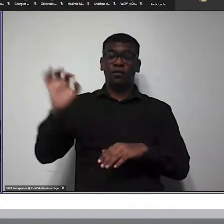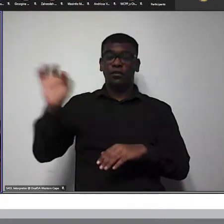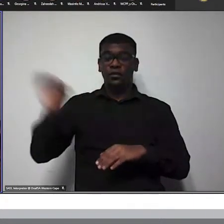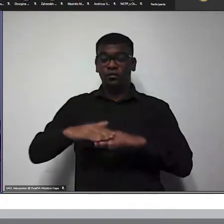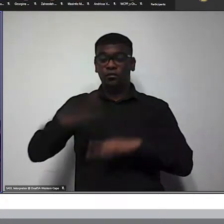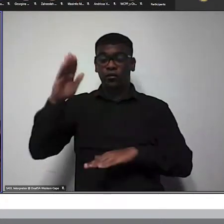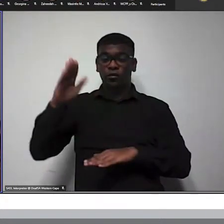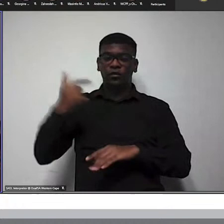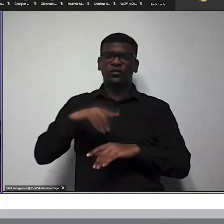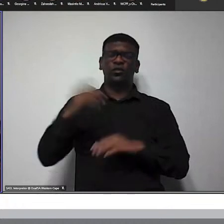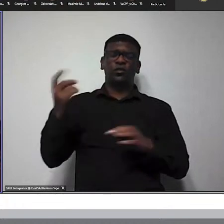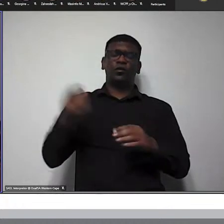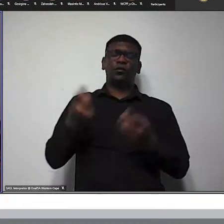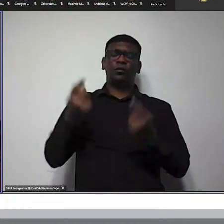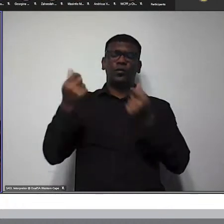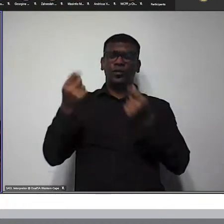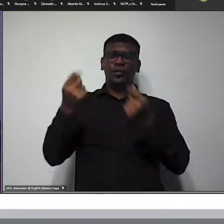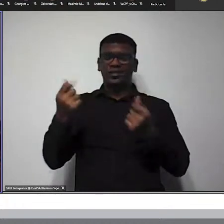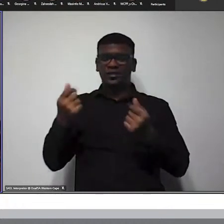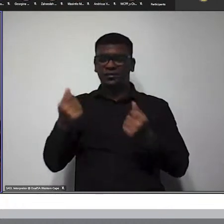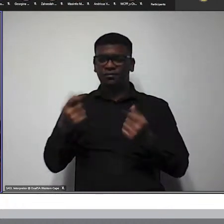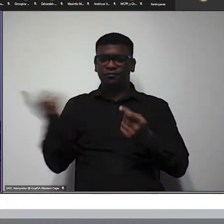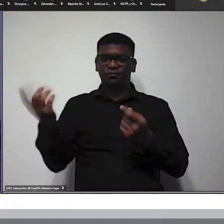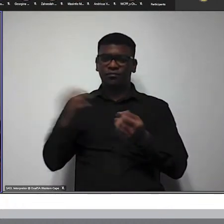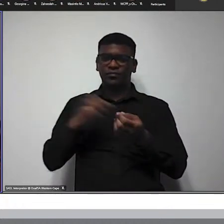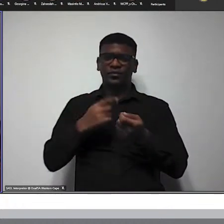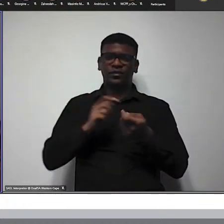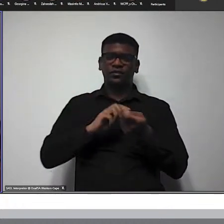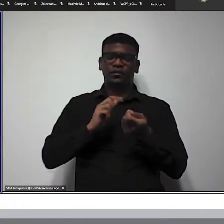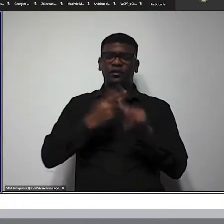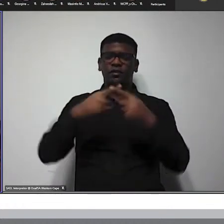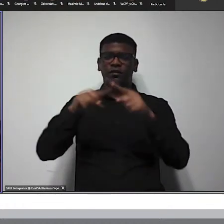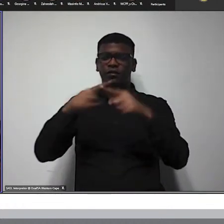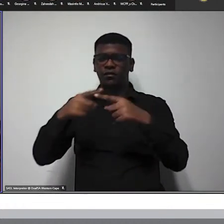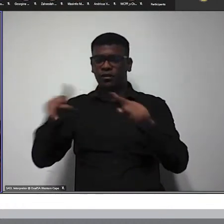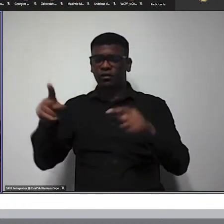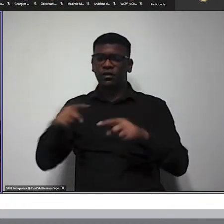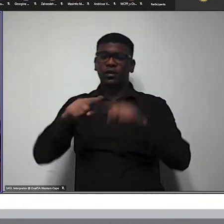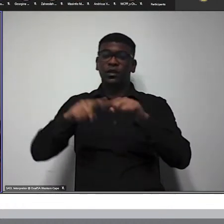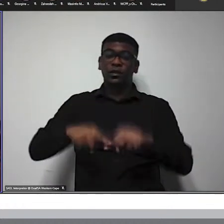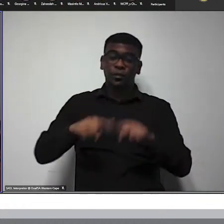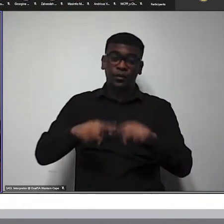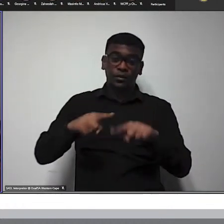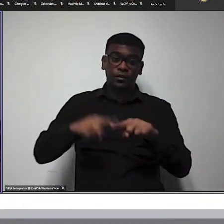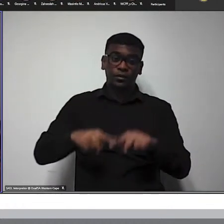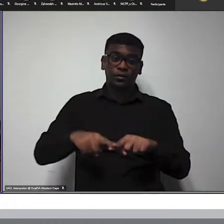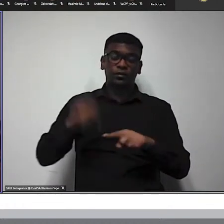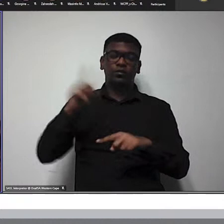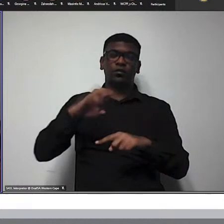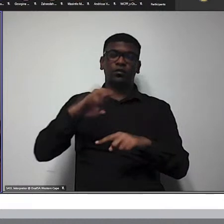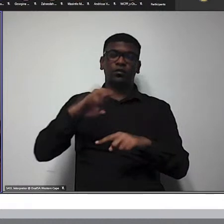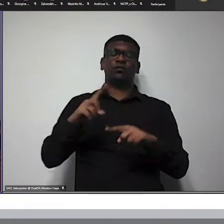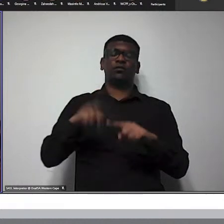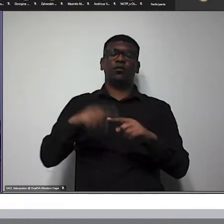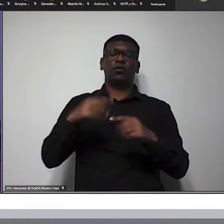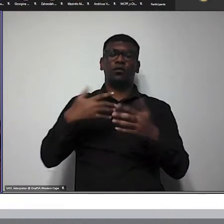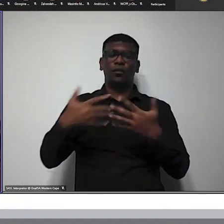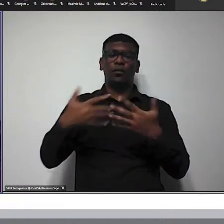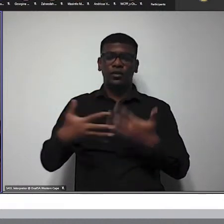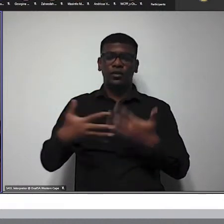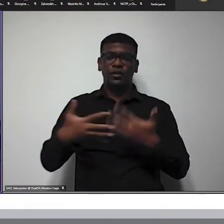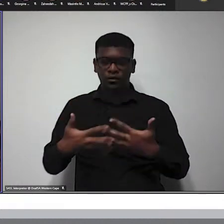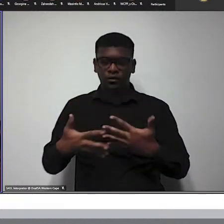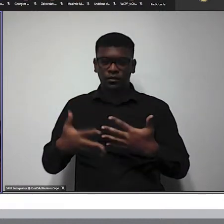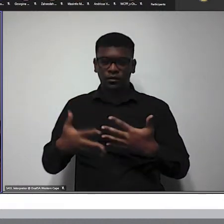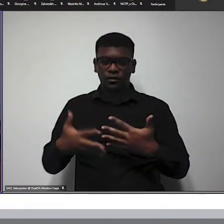elasticity is quite varied depending on the type of product. And so could I hand over to Corin or